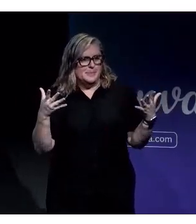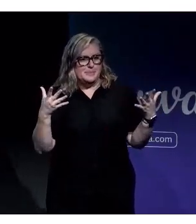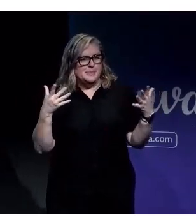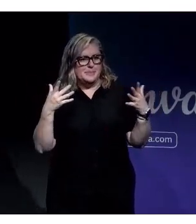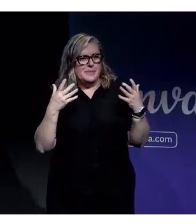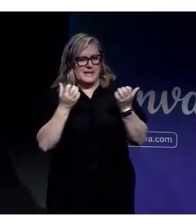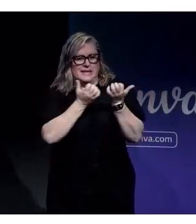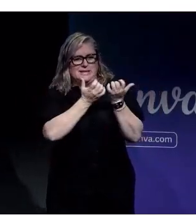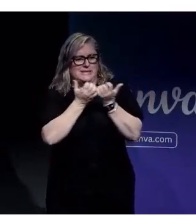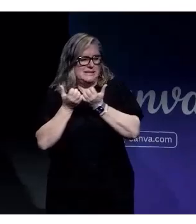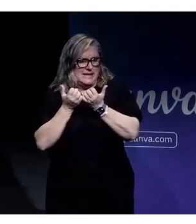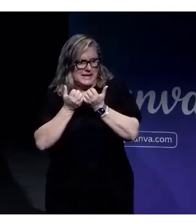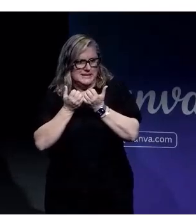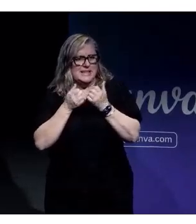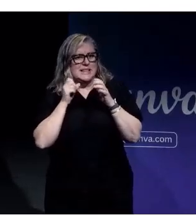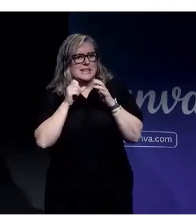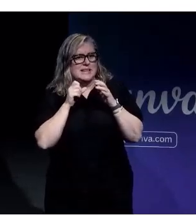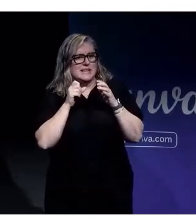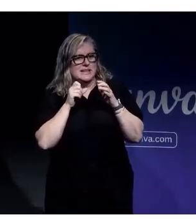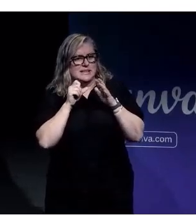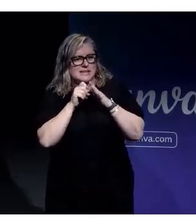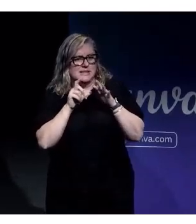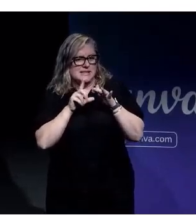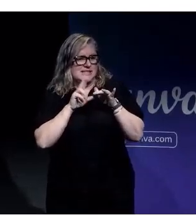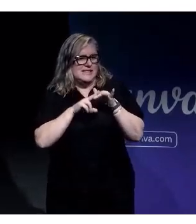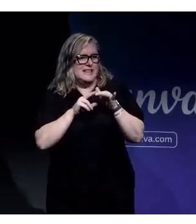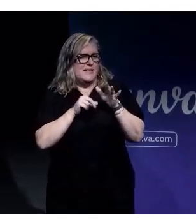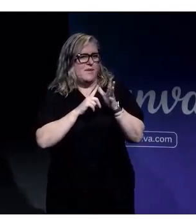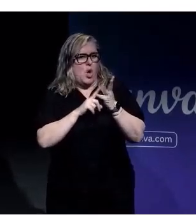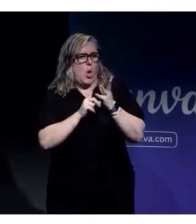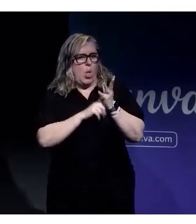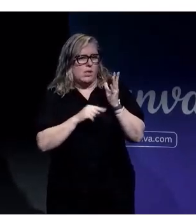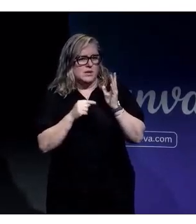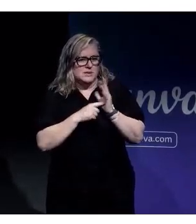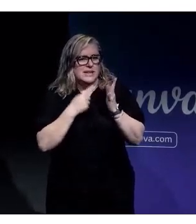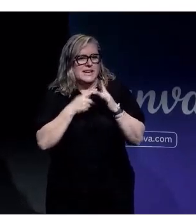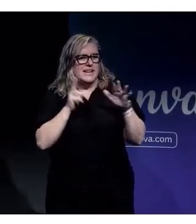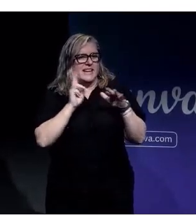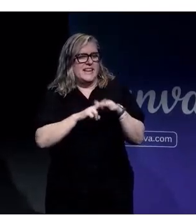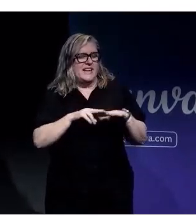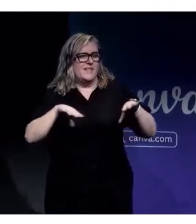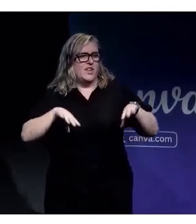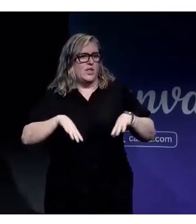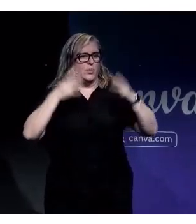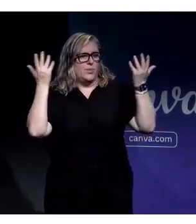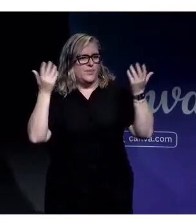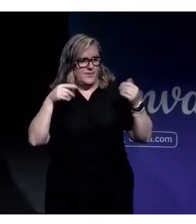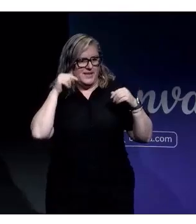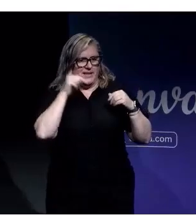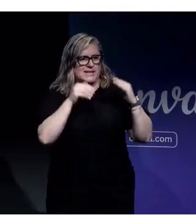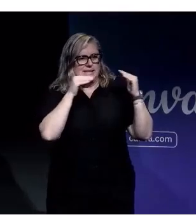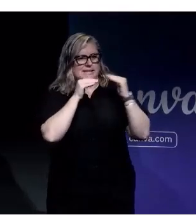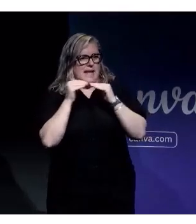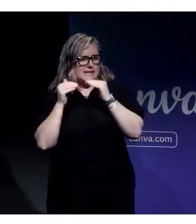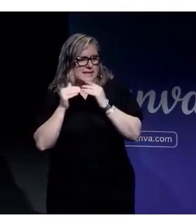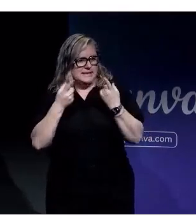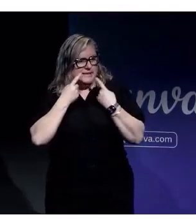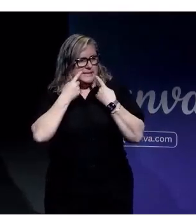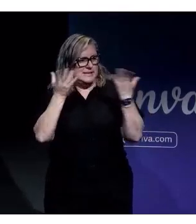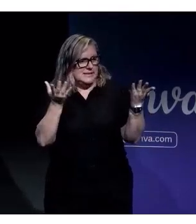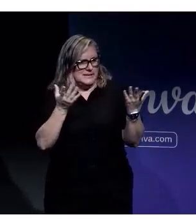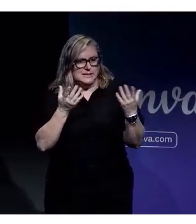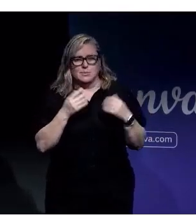users in the default text size range if you just go into the standard display text size